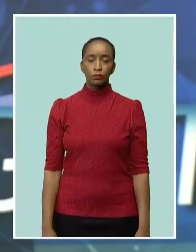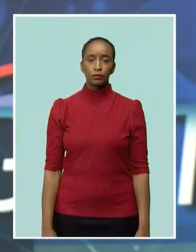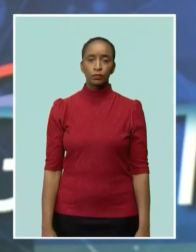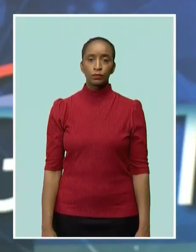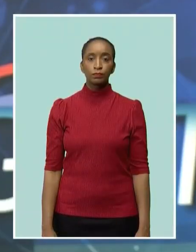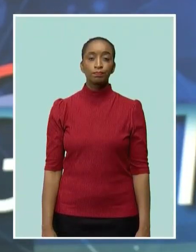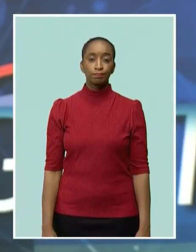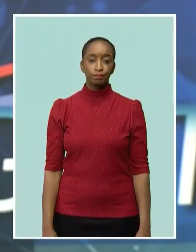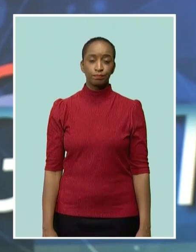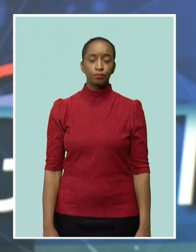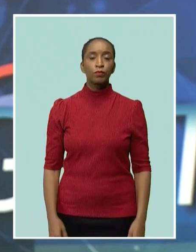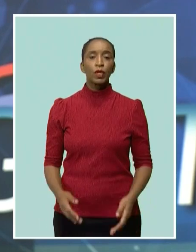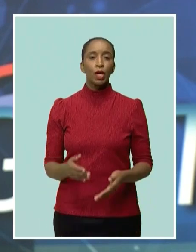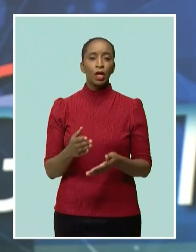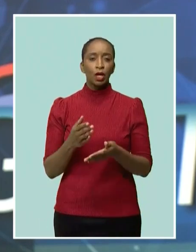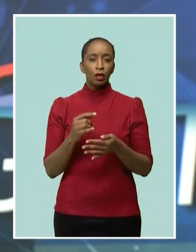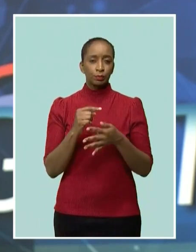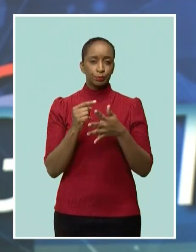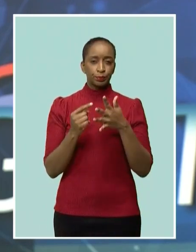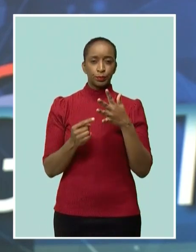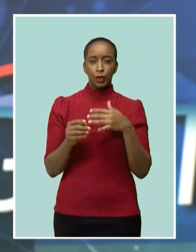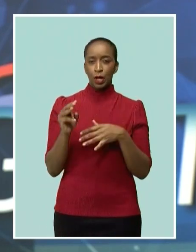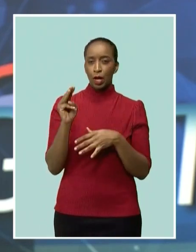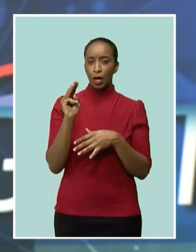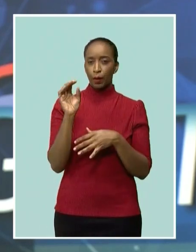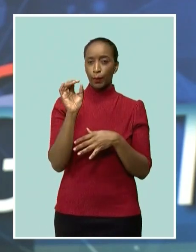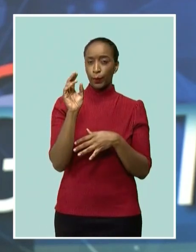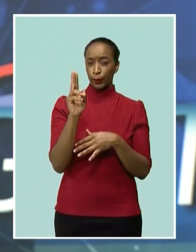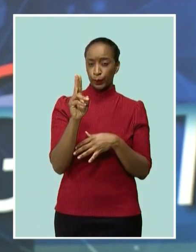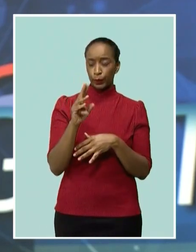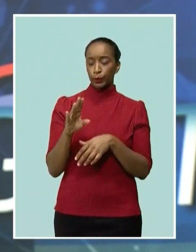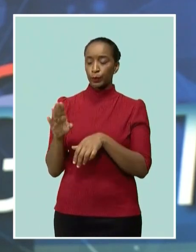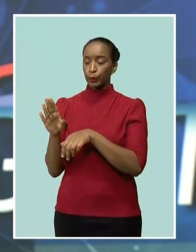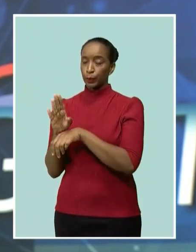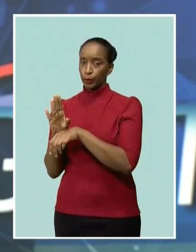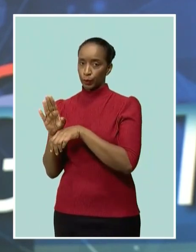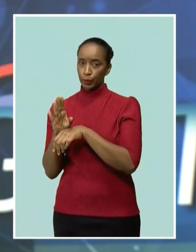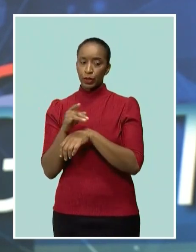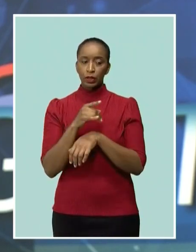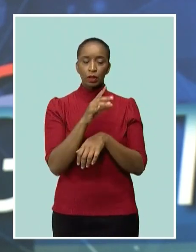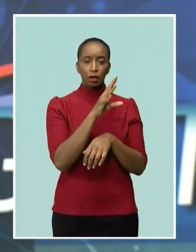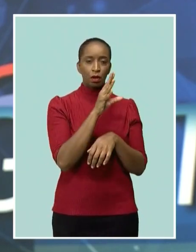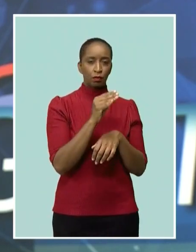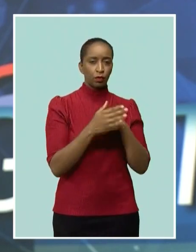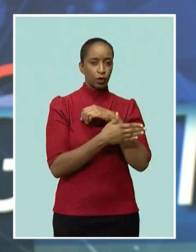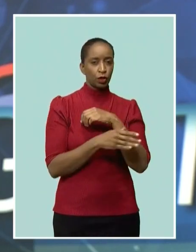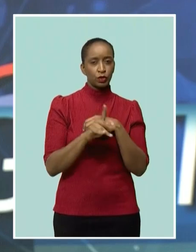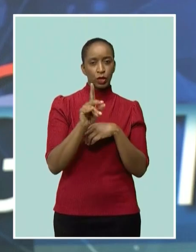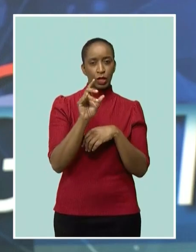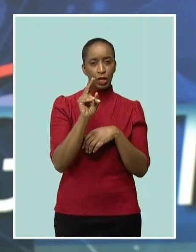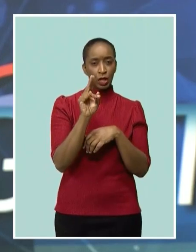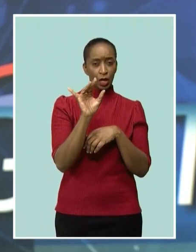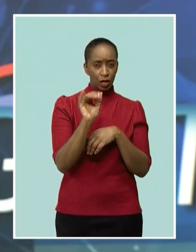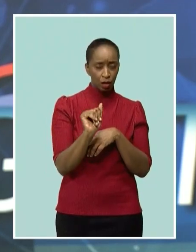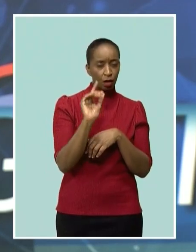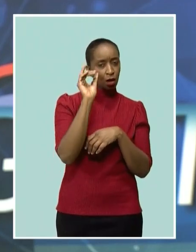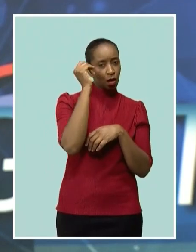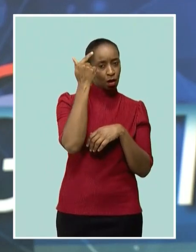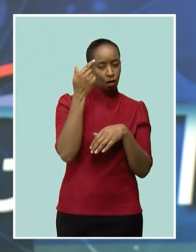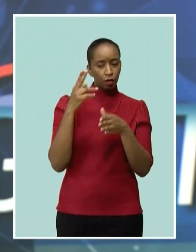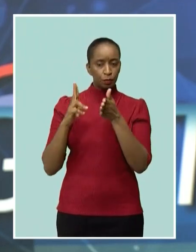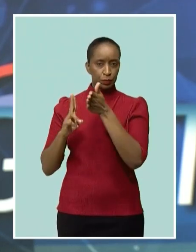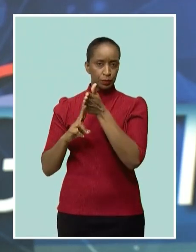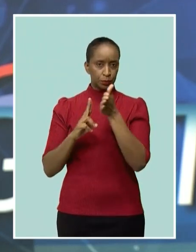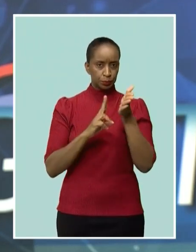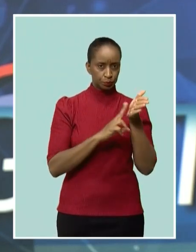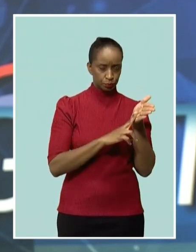Well, several memoranda of understanding have been inked between Barbados and Kenya's government and other entities as the island moves to advance its relationship